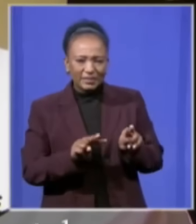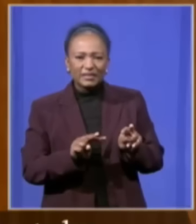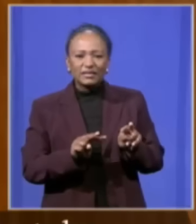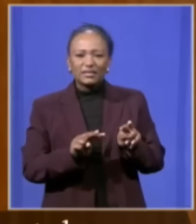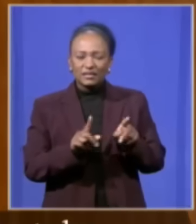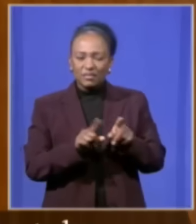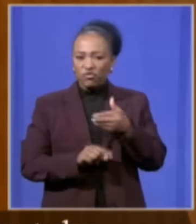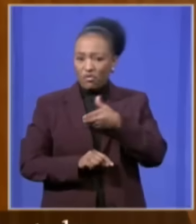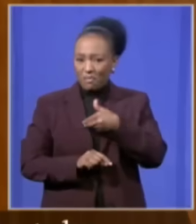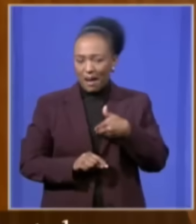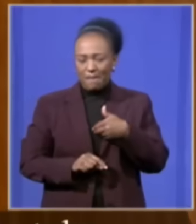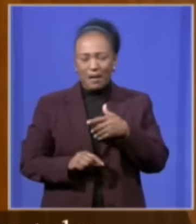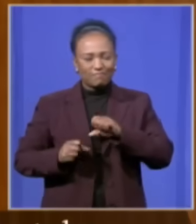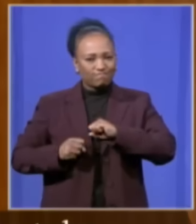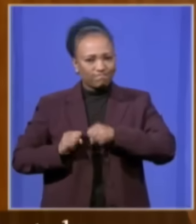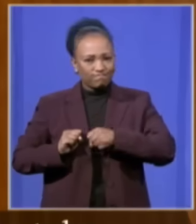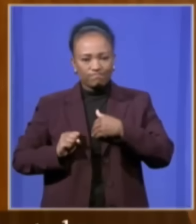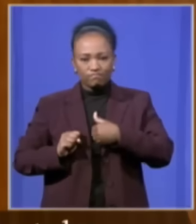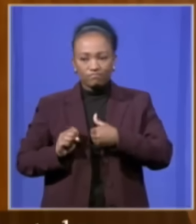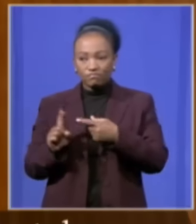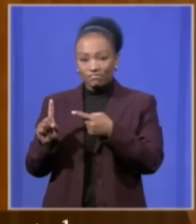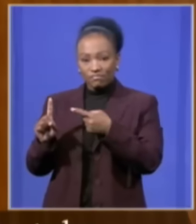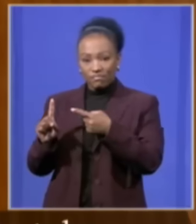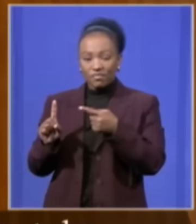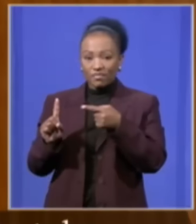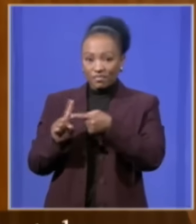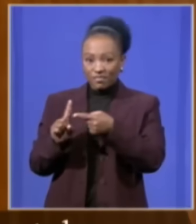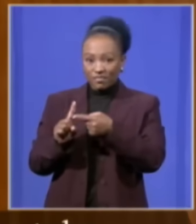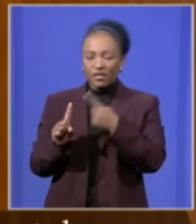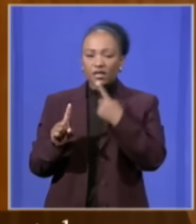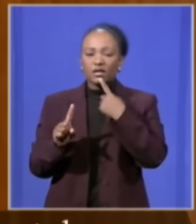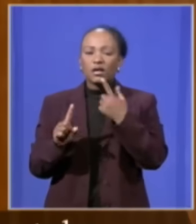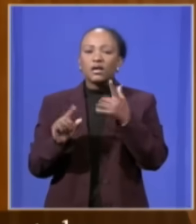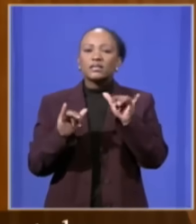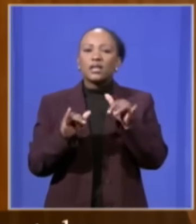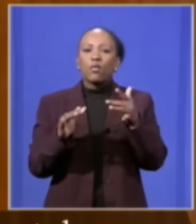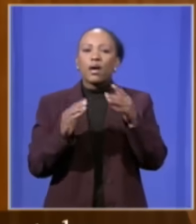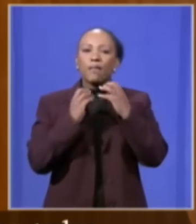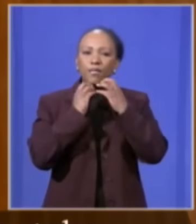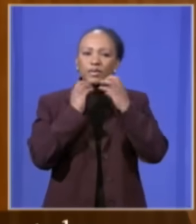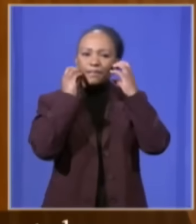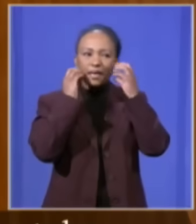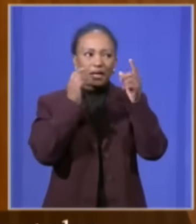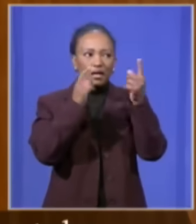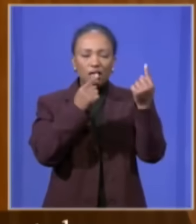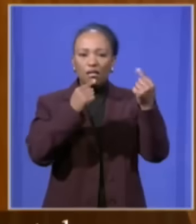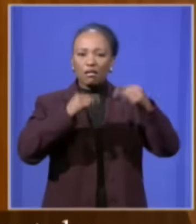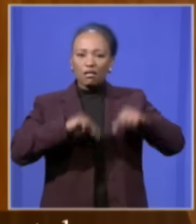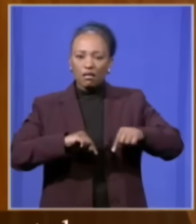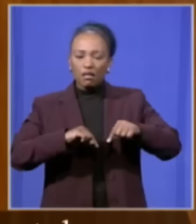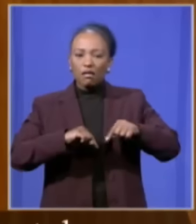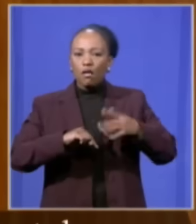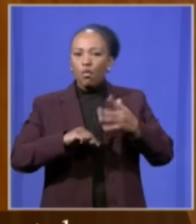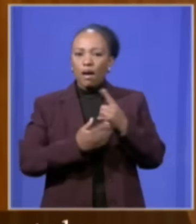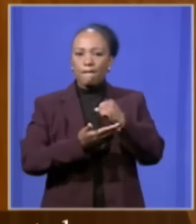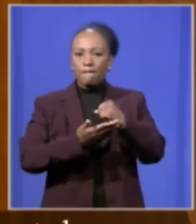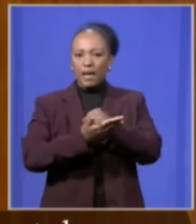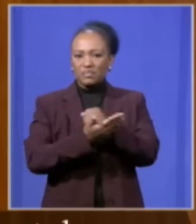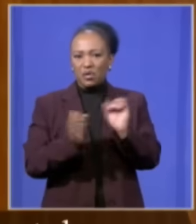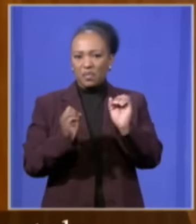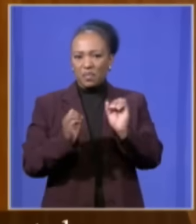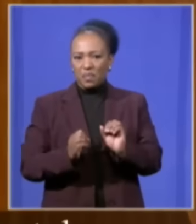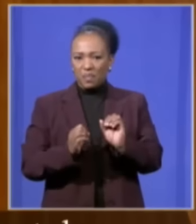nagumama. Modudi wa go tšwa Mozambique o dumetše gape gore o tlole ka mo nageng ka mo go sego molaong morago gore lengwalo la gagwe la tumelelo ya boeti le fete